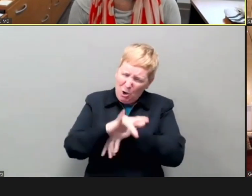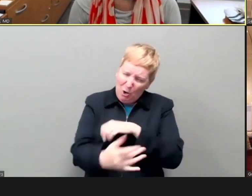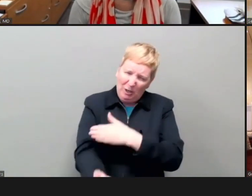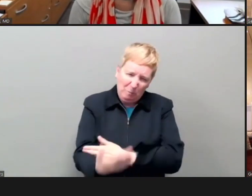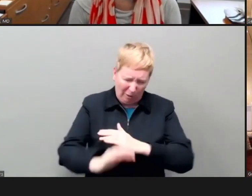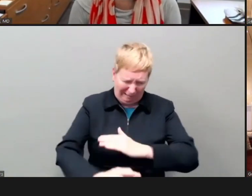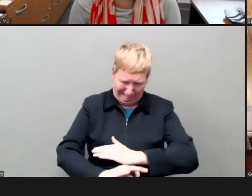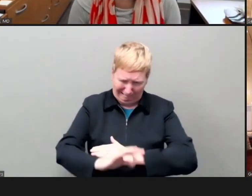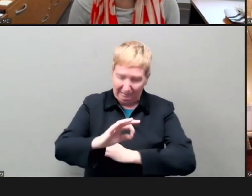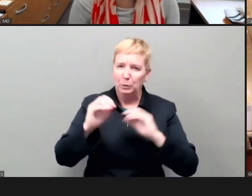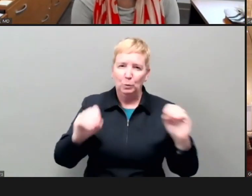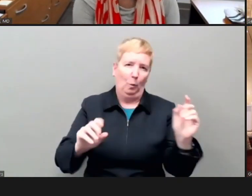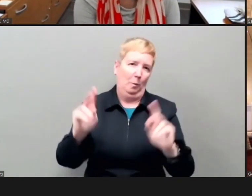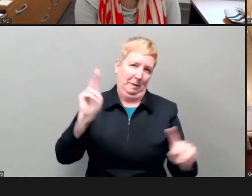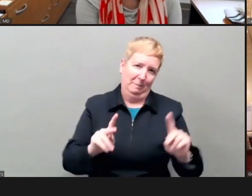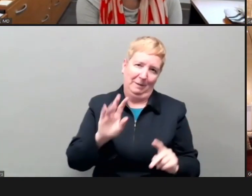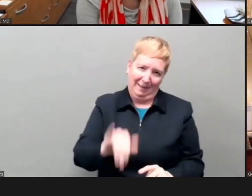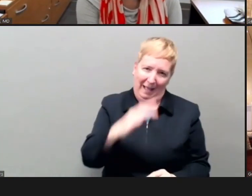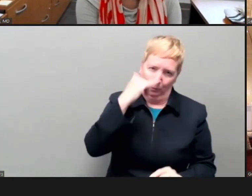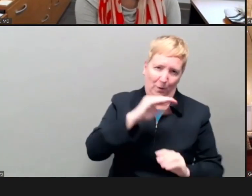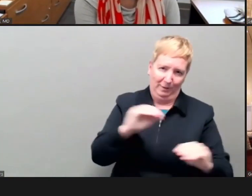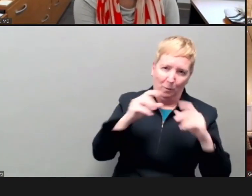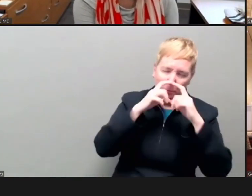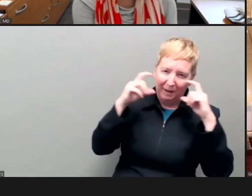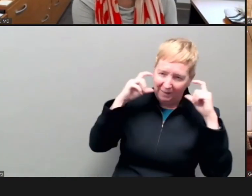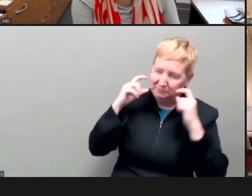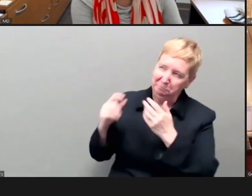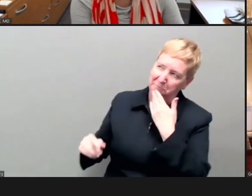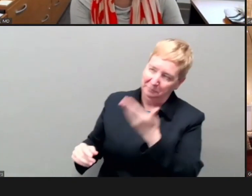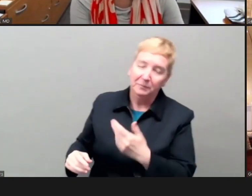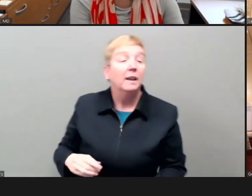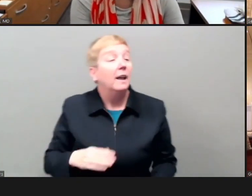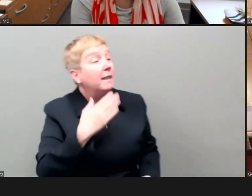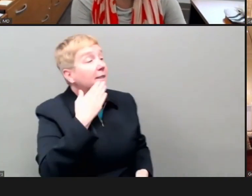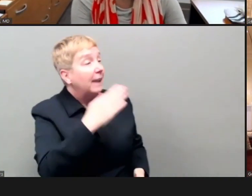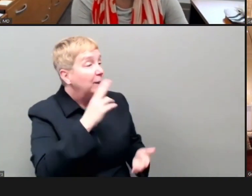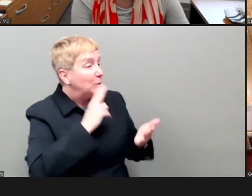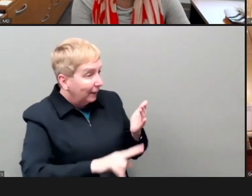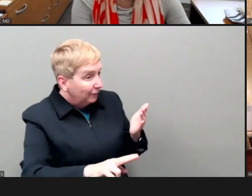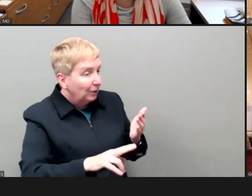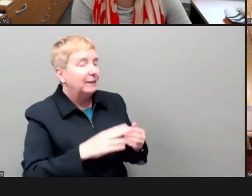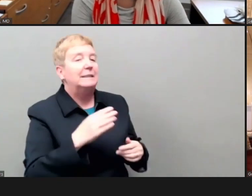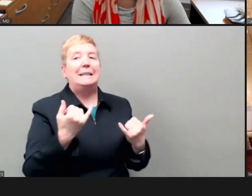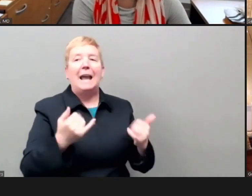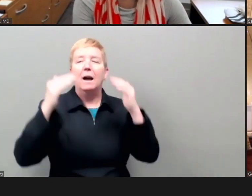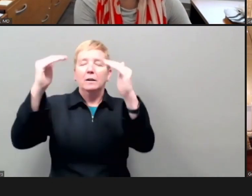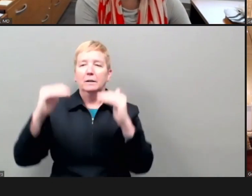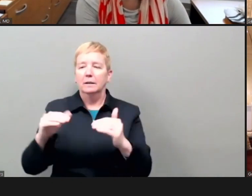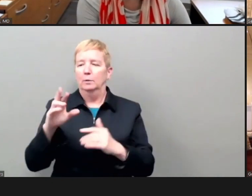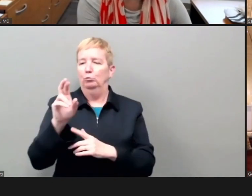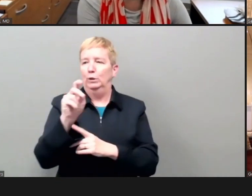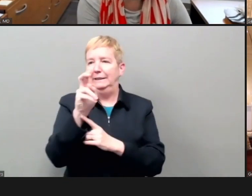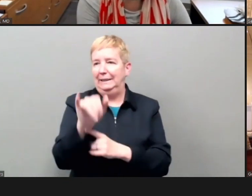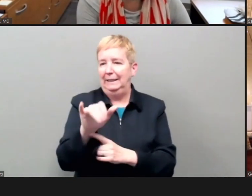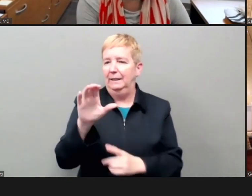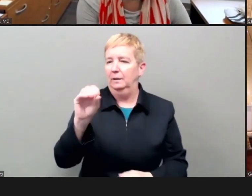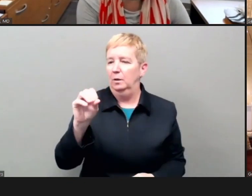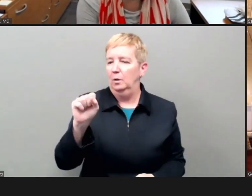Thank you, Governor and Secretaries. Next, I will go to Brittany Costello with KOB.